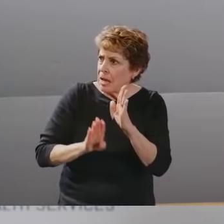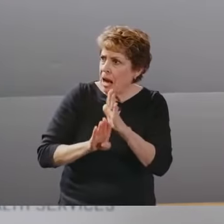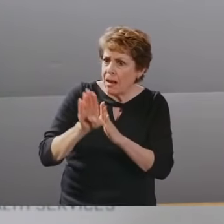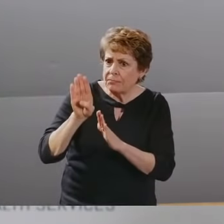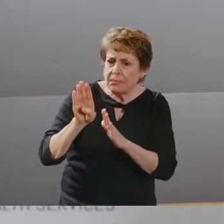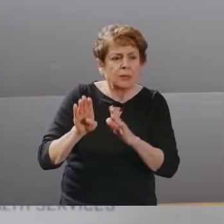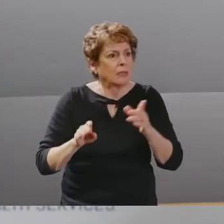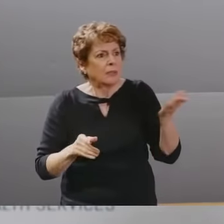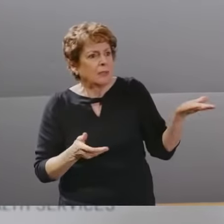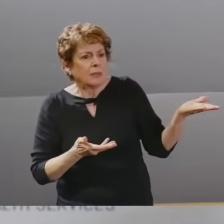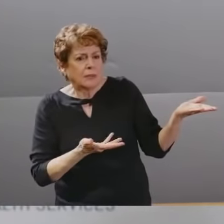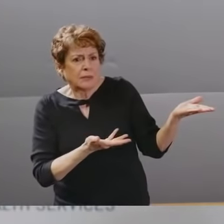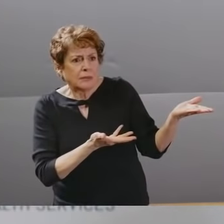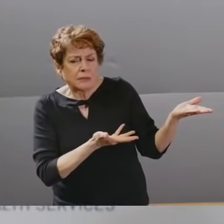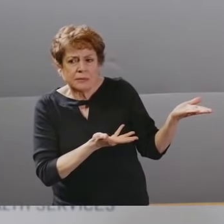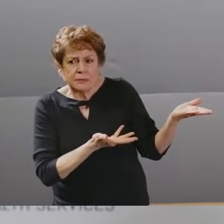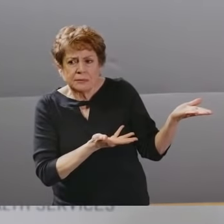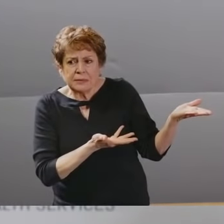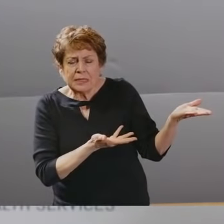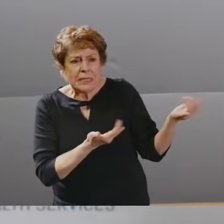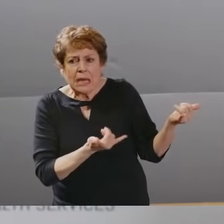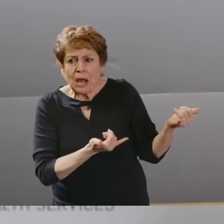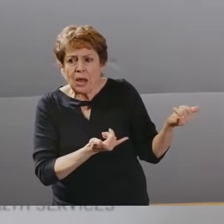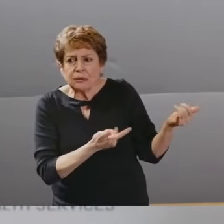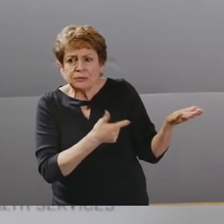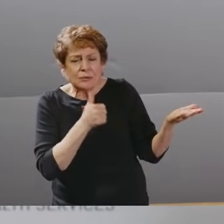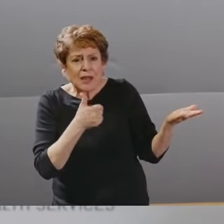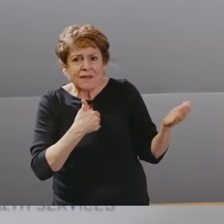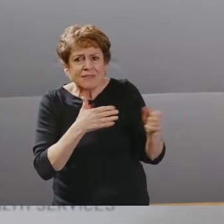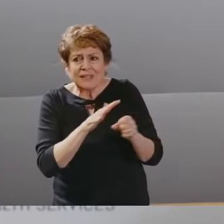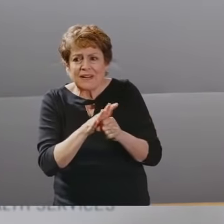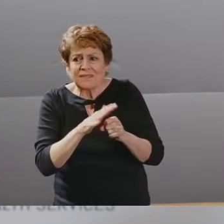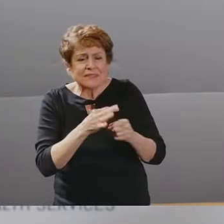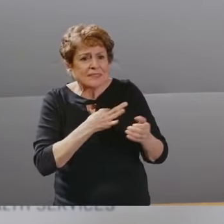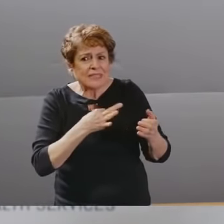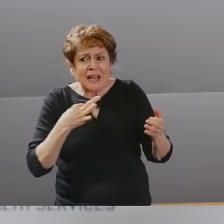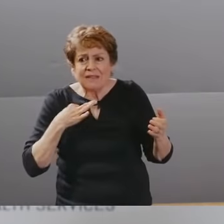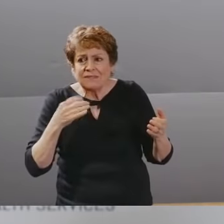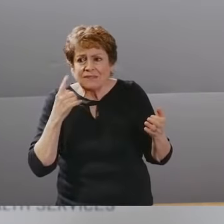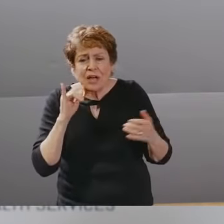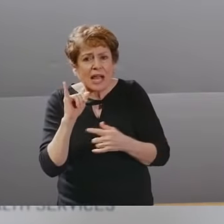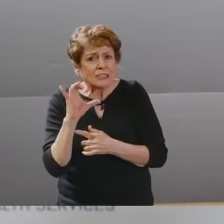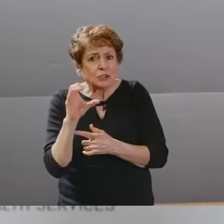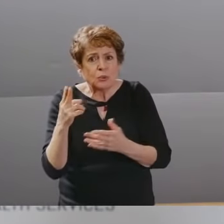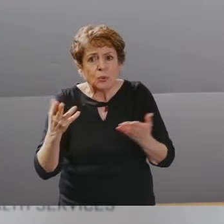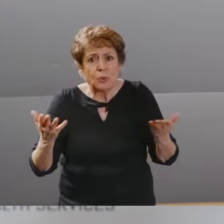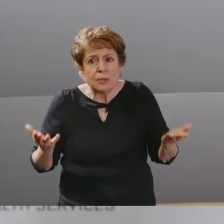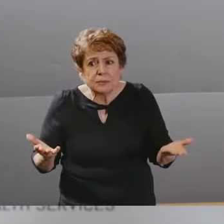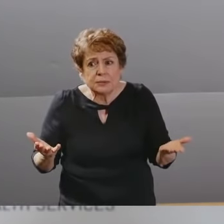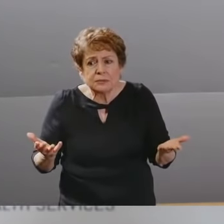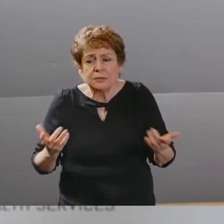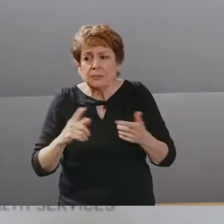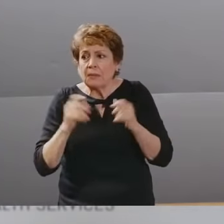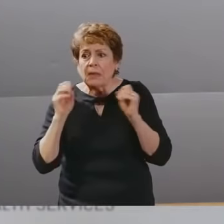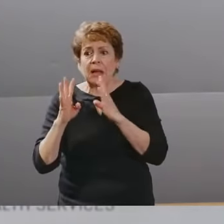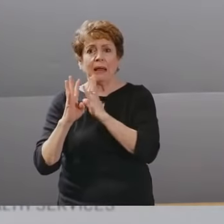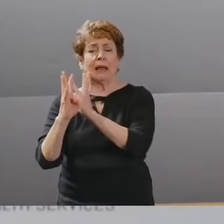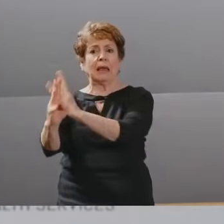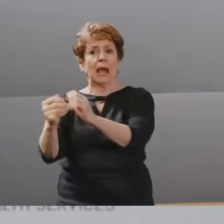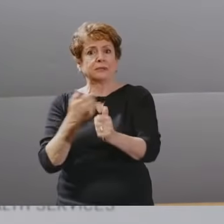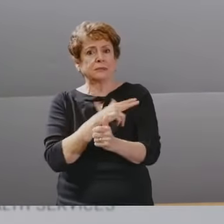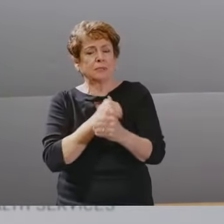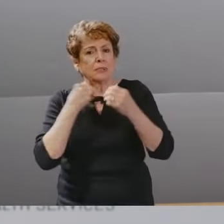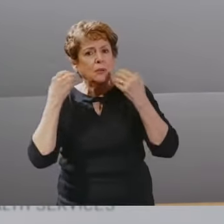have the staff to fully staff our ICUs if we have another explosion. Why won't you take the simple